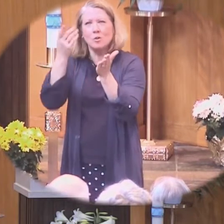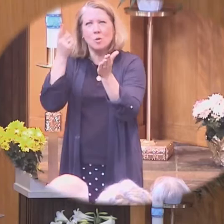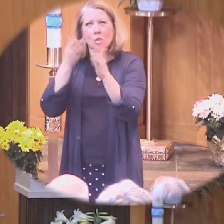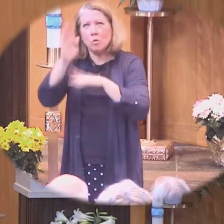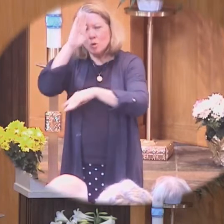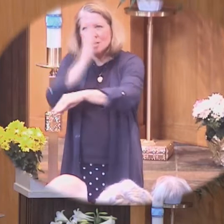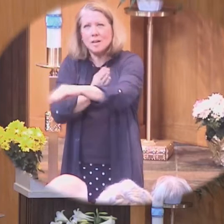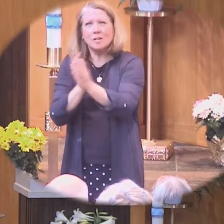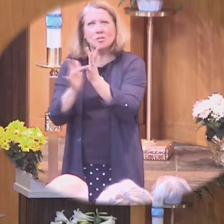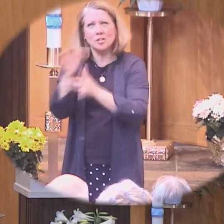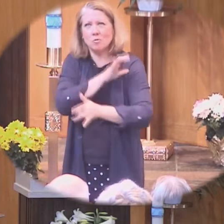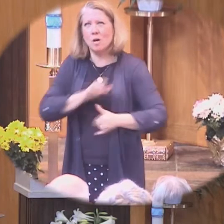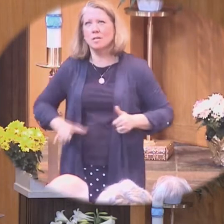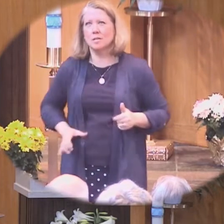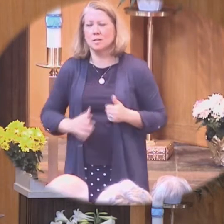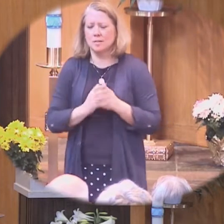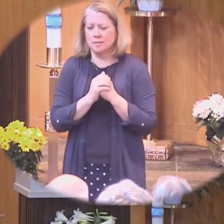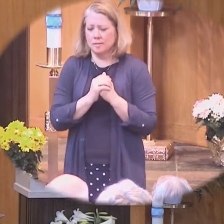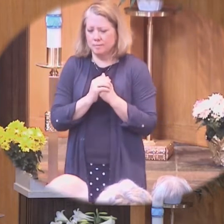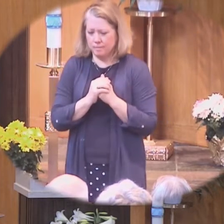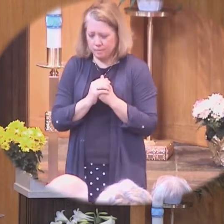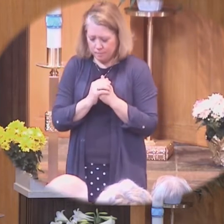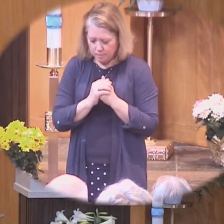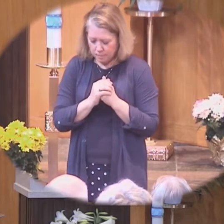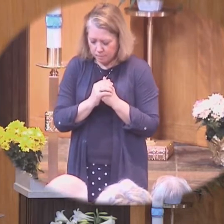Son, Jesus Christ.